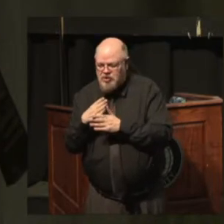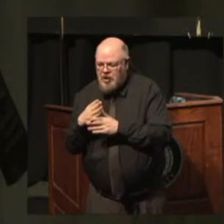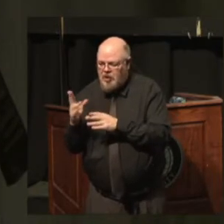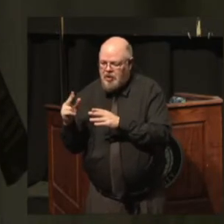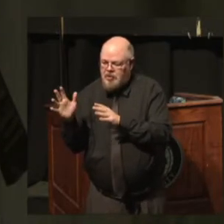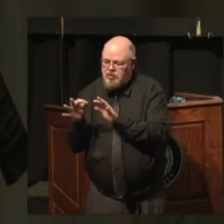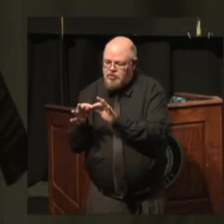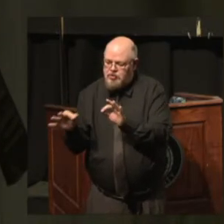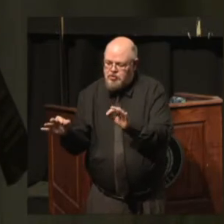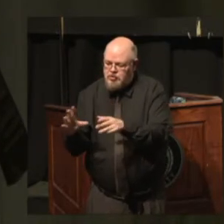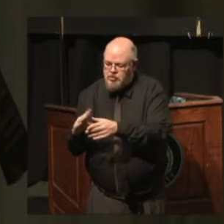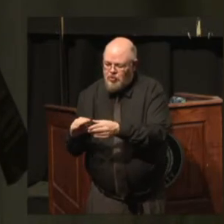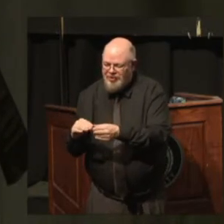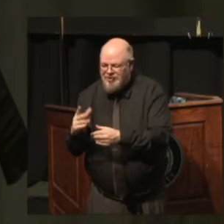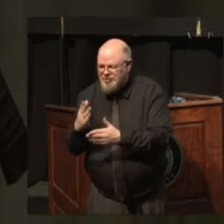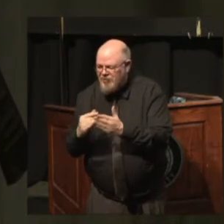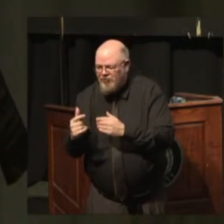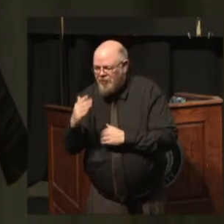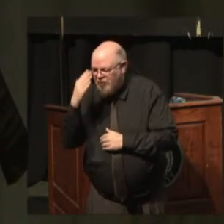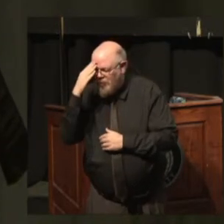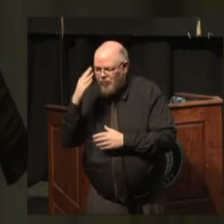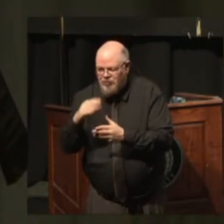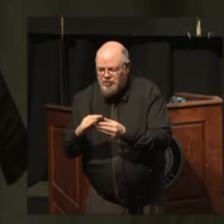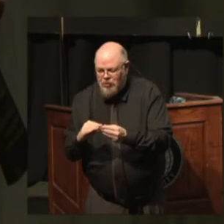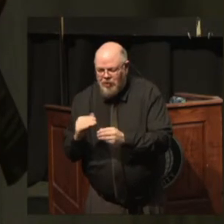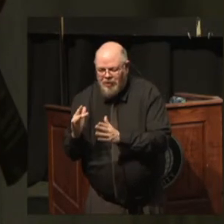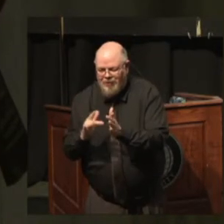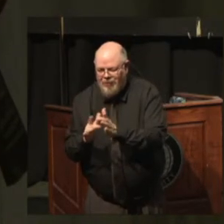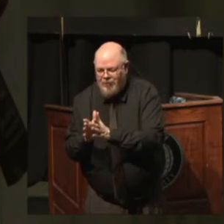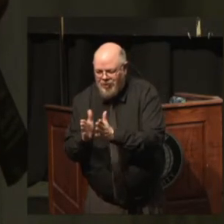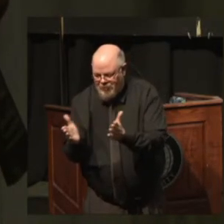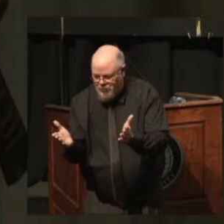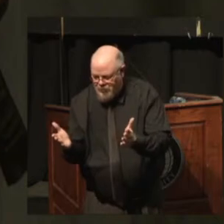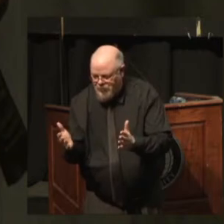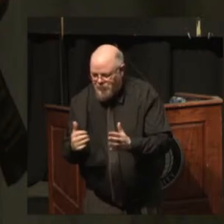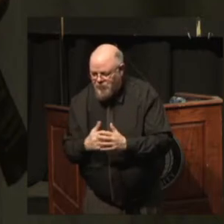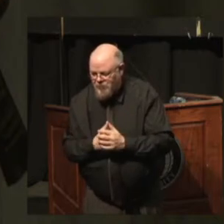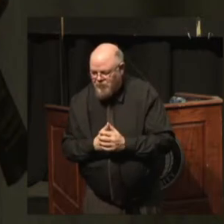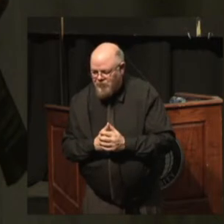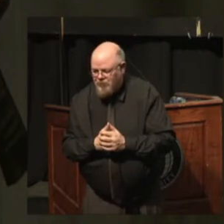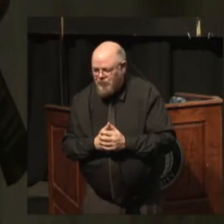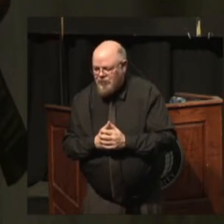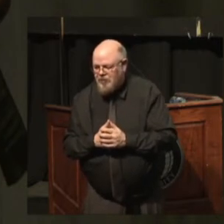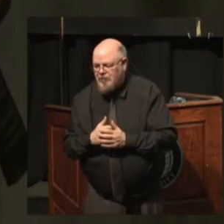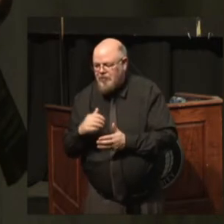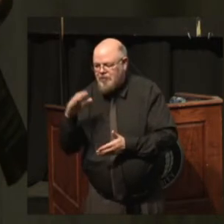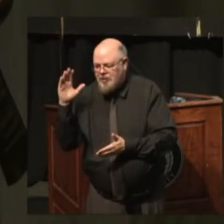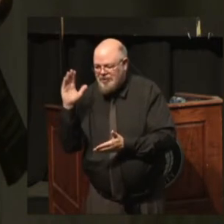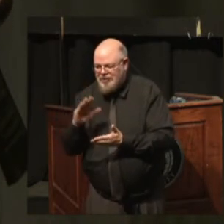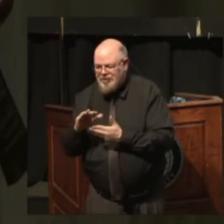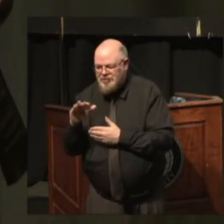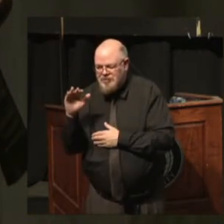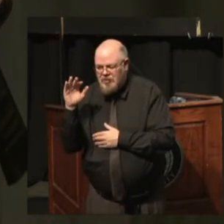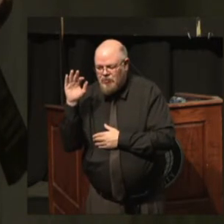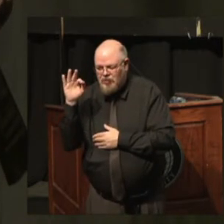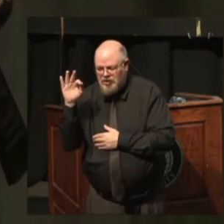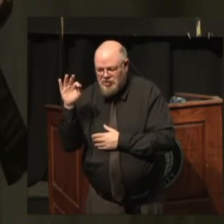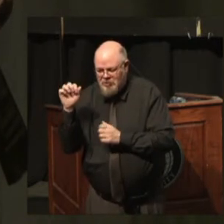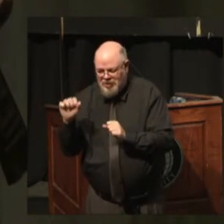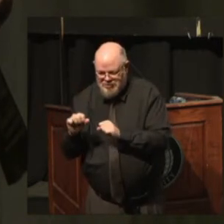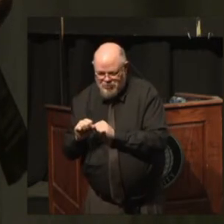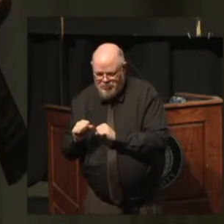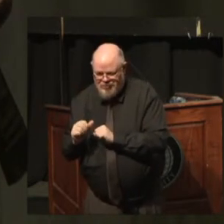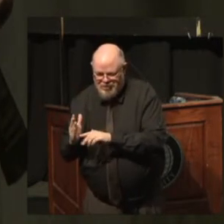You know this story, even if you don't know the Bible, right? So in the least preaching way possible, there's a story in the Bible about David and